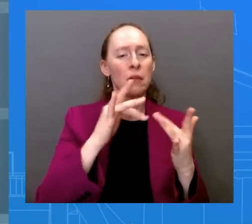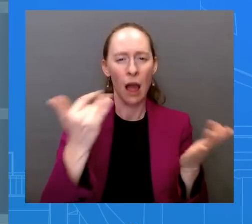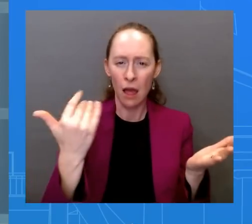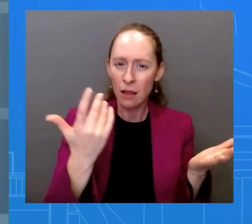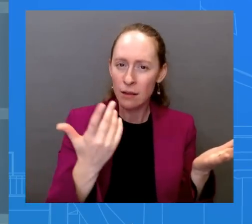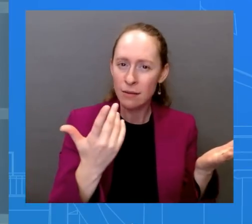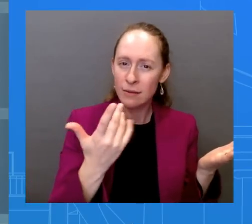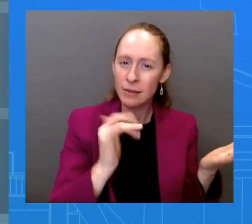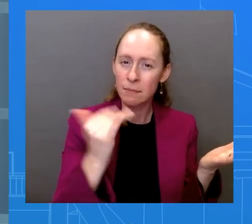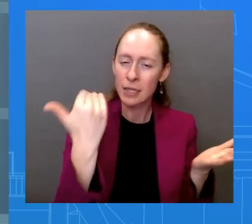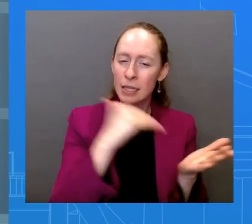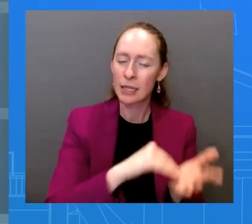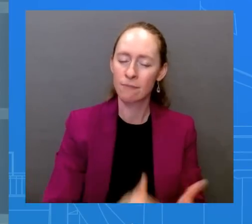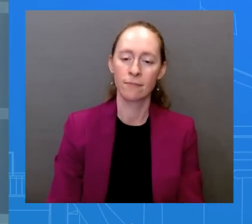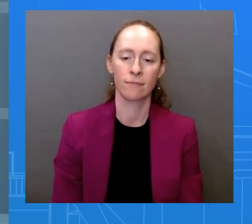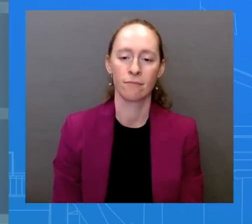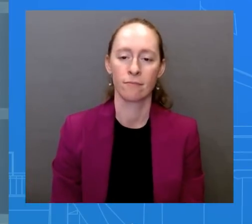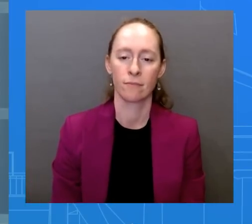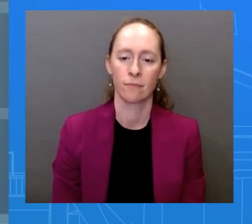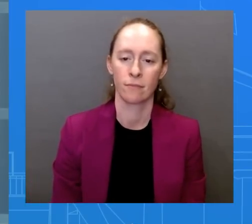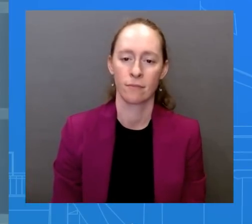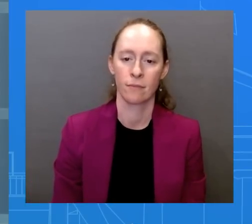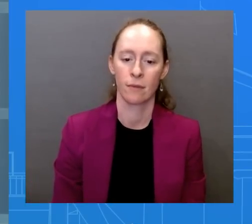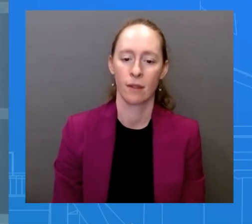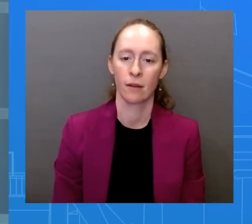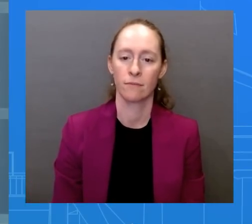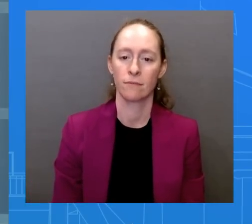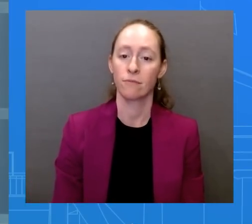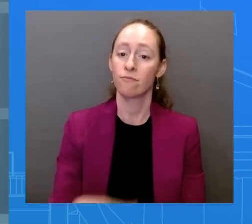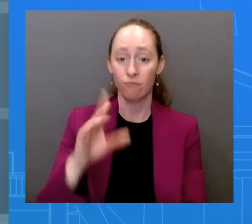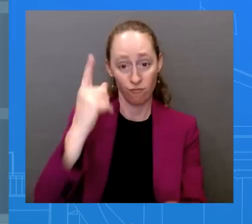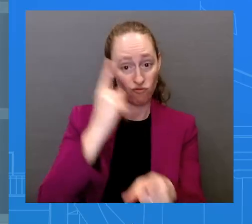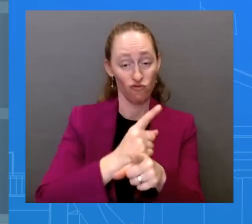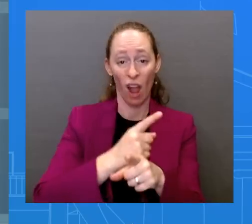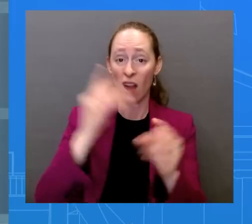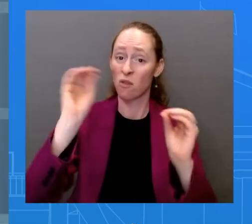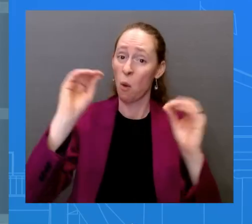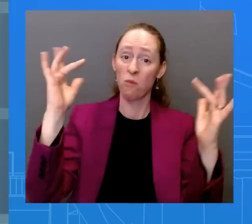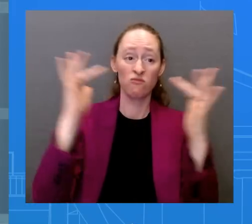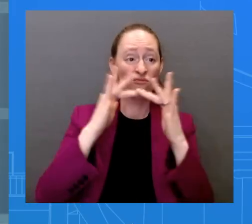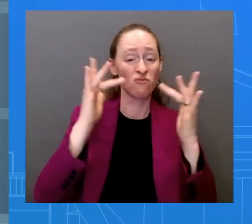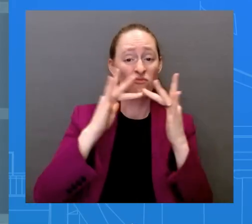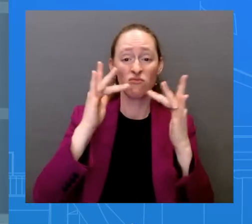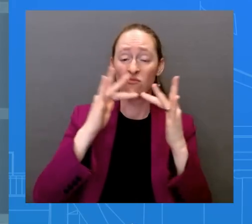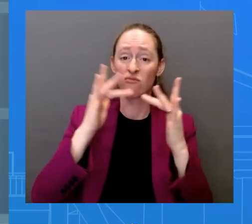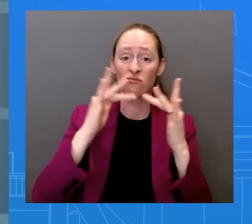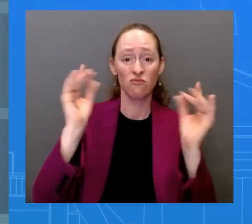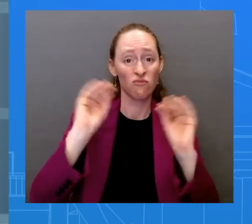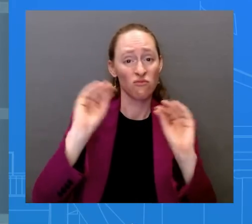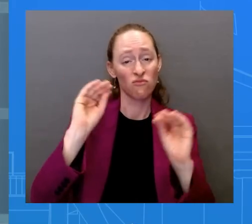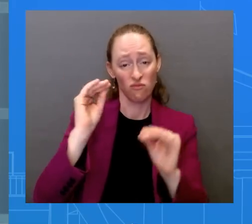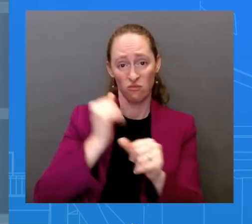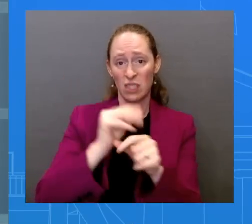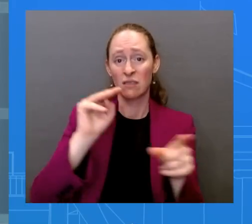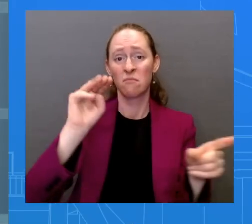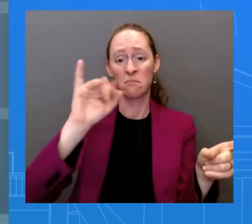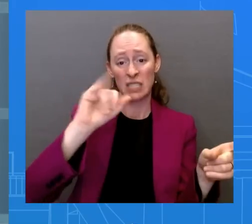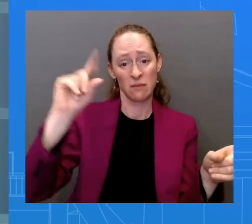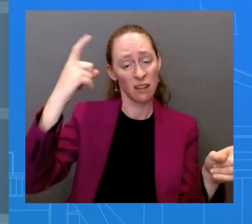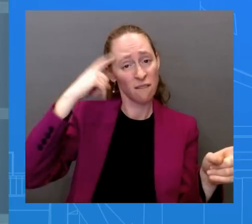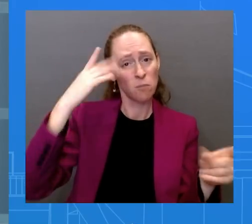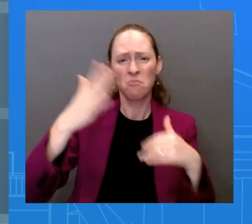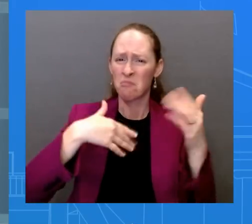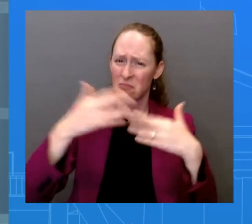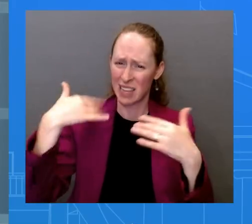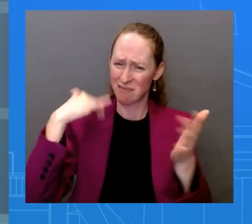Mississippi. You're right, they didn't speak, and we still were able to deliver for the folks in Jackson and for the folks of Mississippi. You had